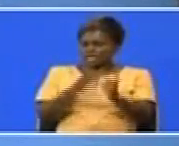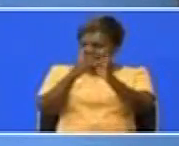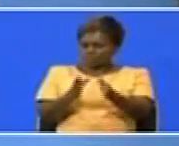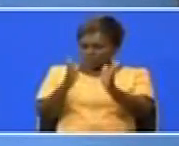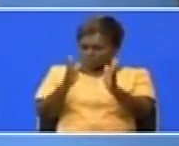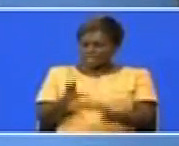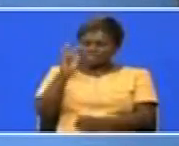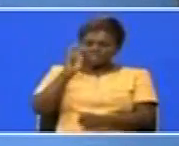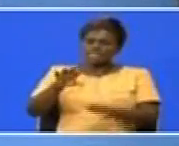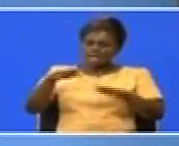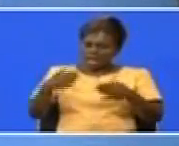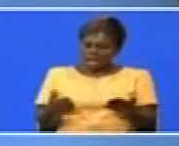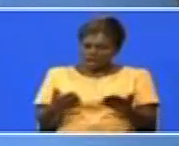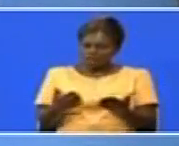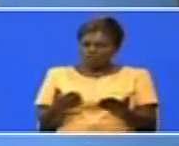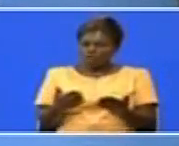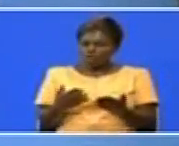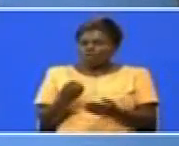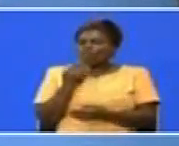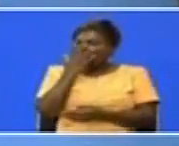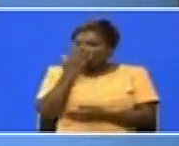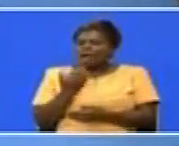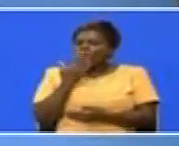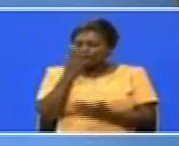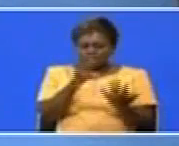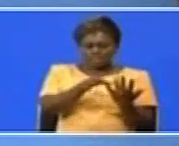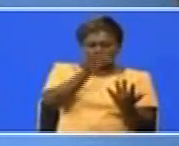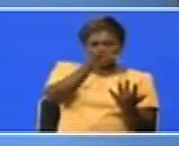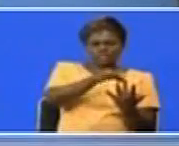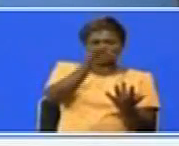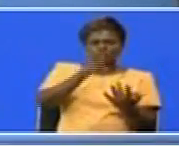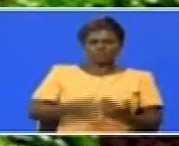through the process of rose breeding and selection.